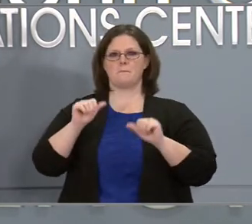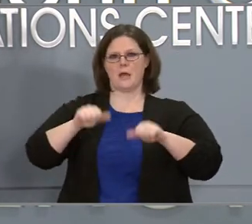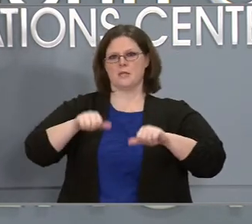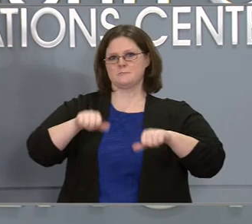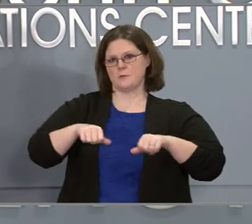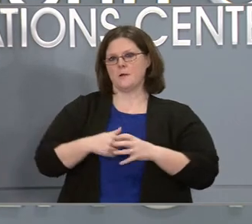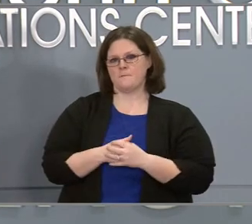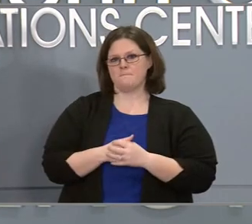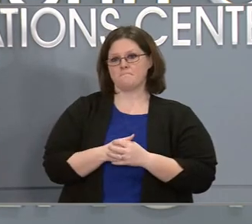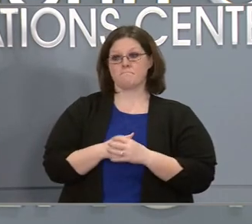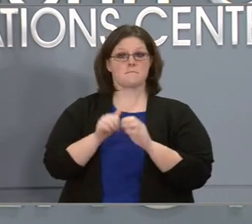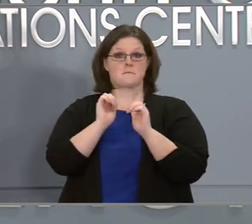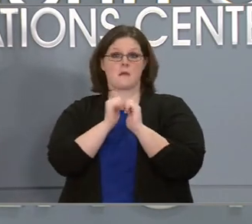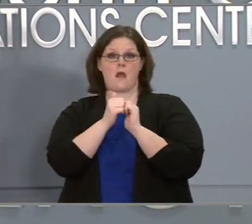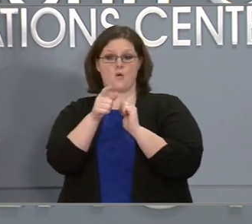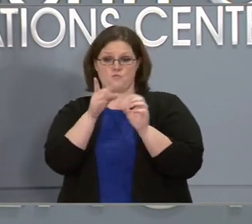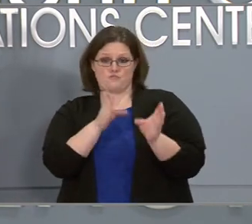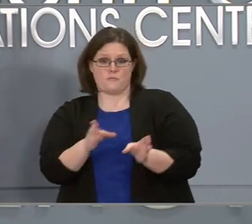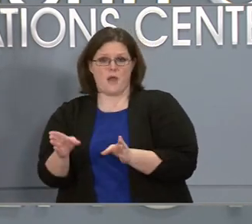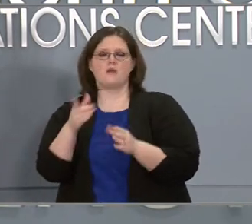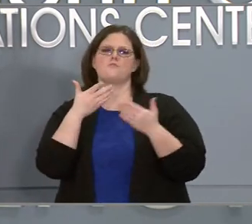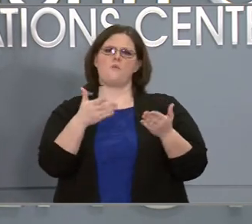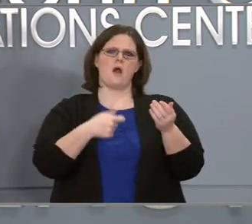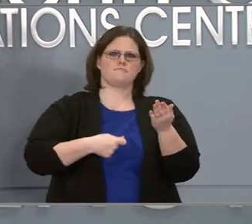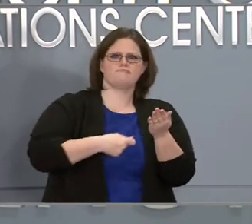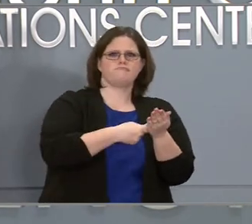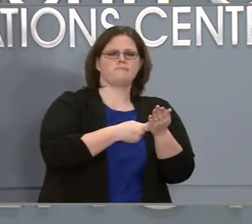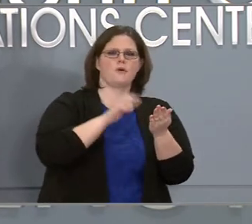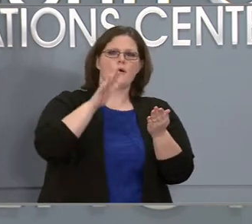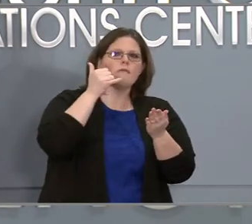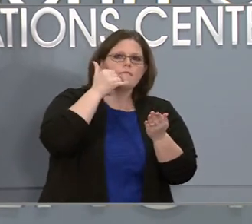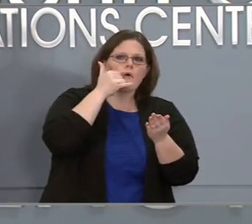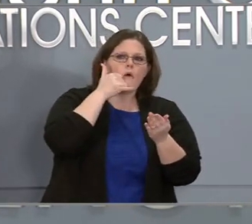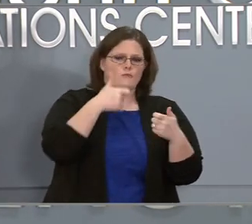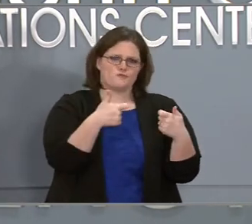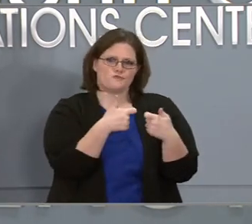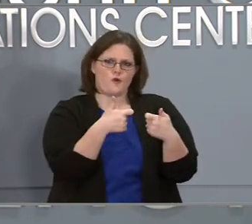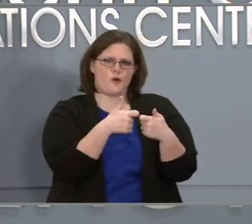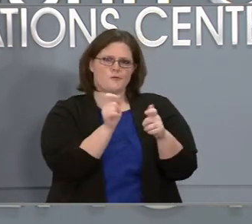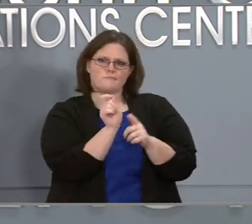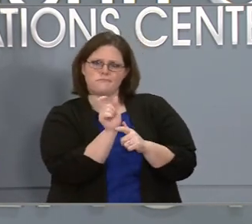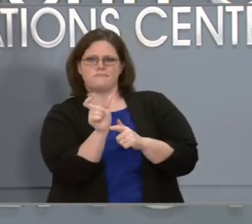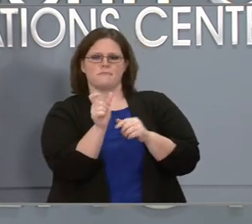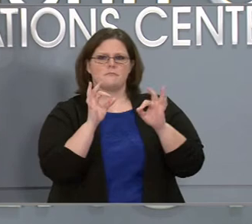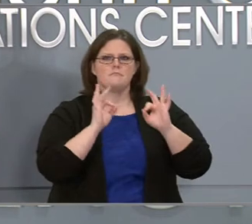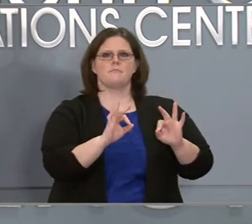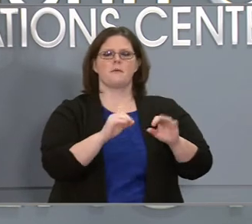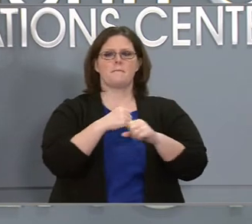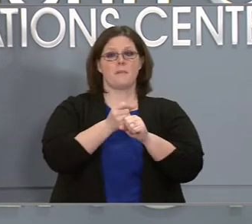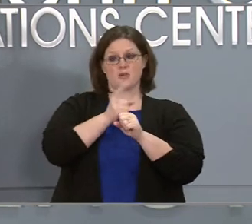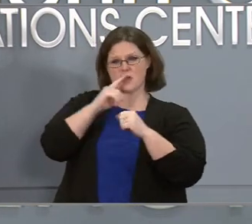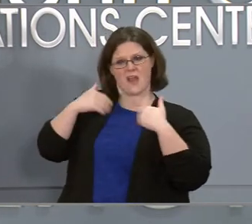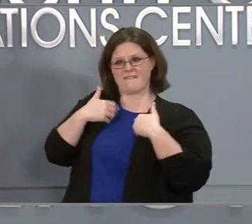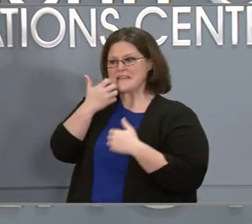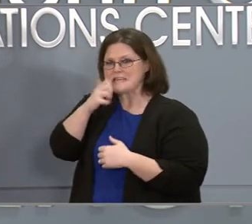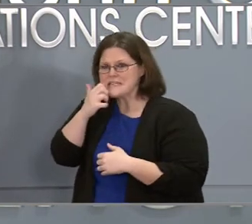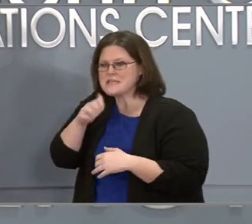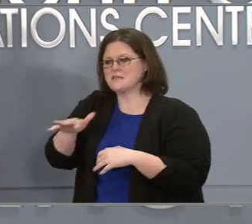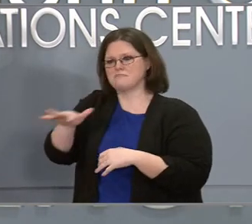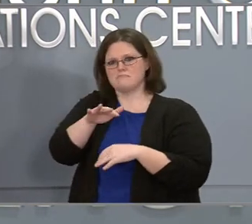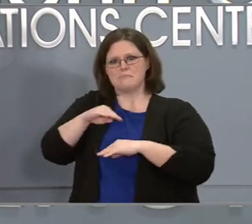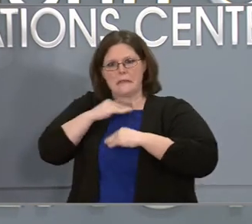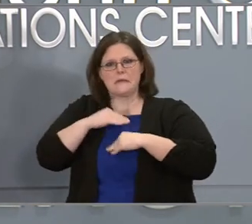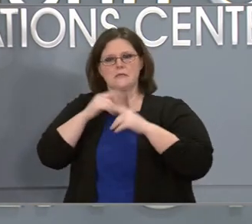going out by keeping your phones and other devices charged, and make sure your heating fuel supplies are adequate. As